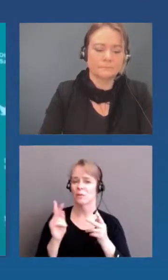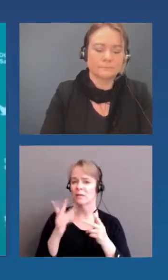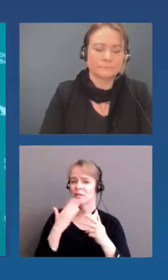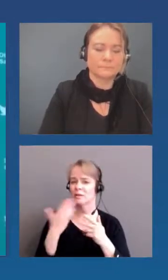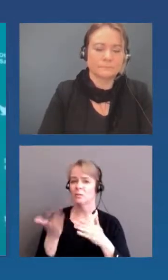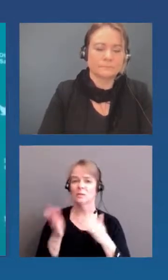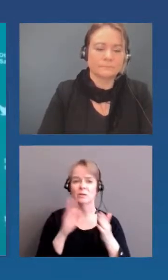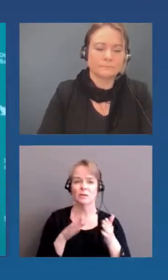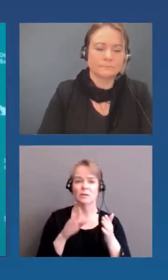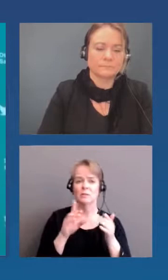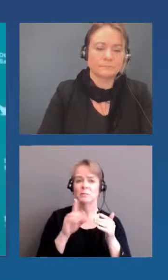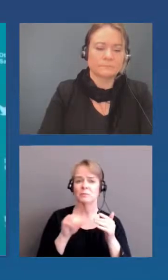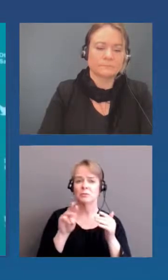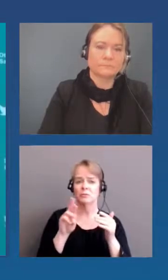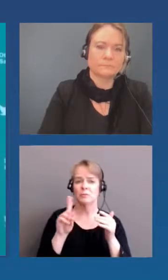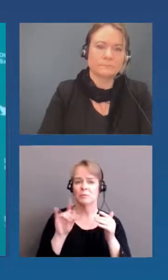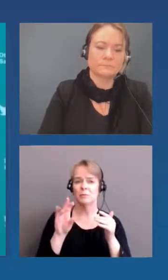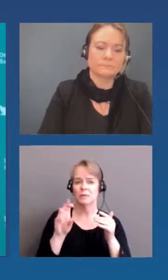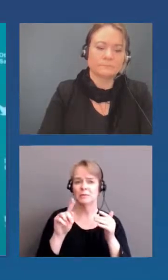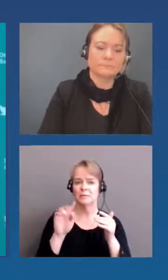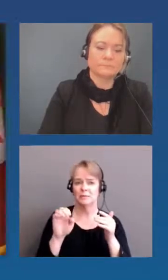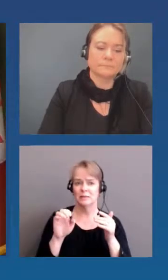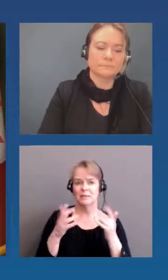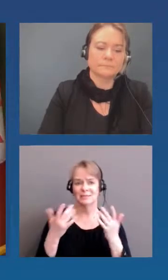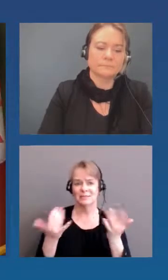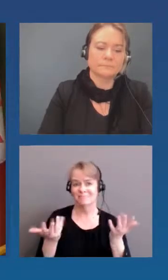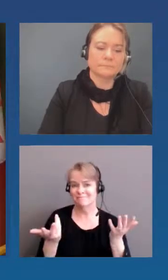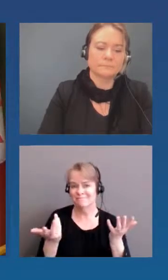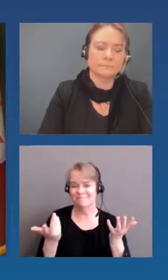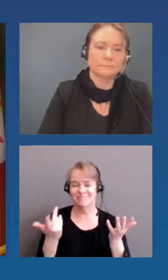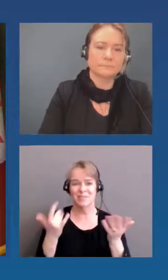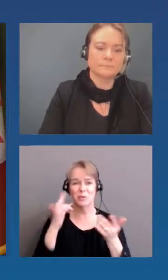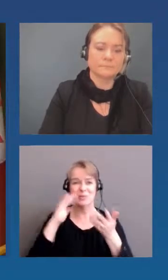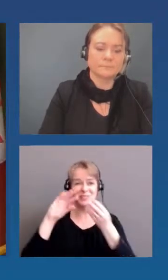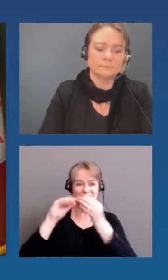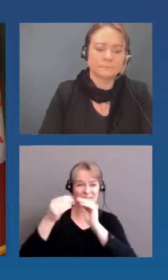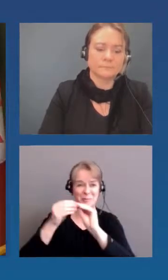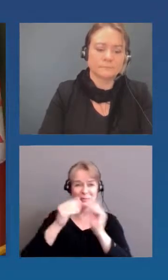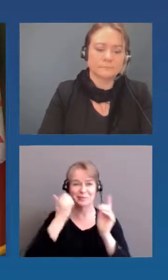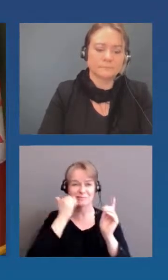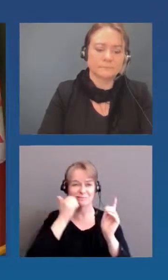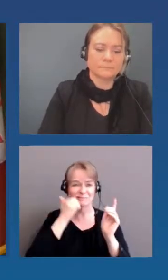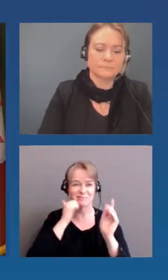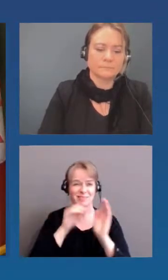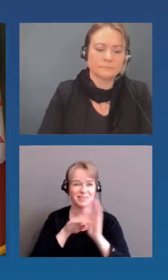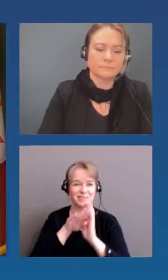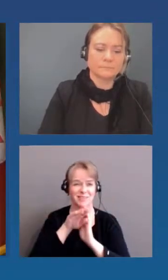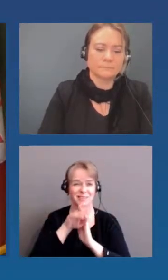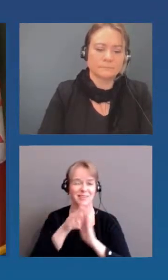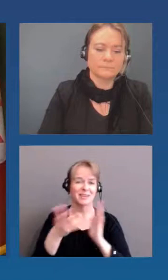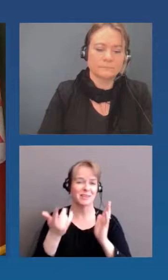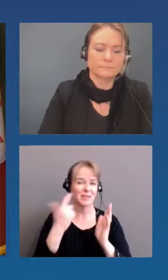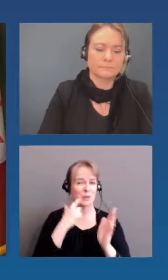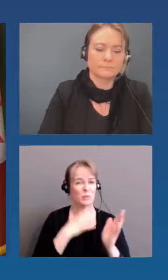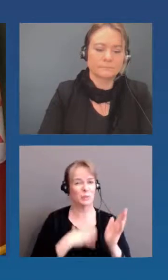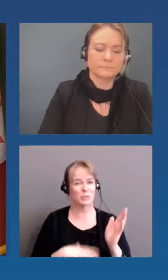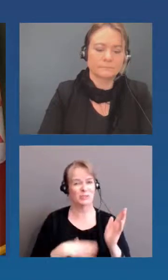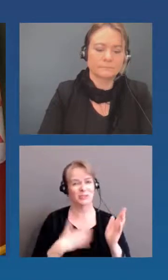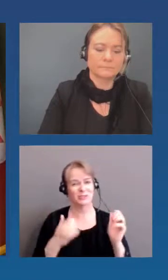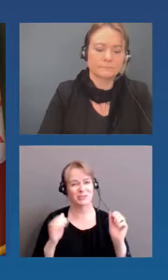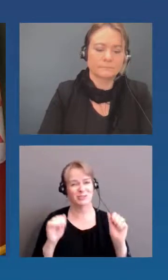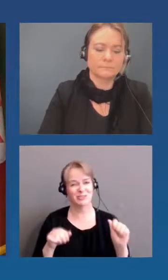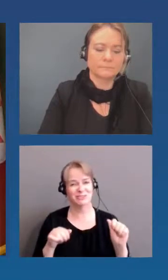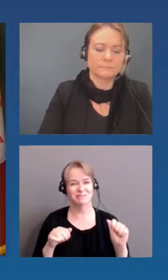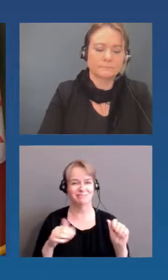I guess when I look at, the numbers, we'd all like to see them better. Is it time to use the heavy arm of bylaw?